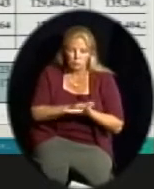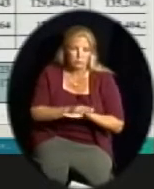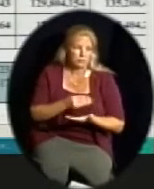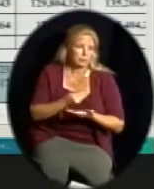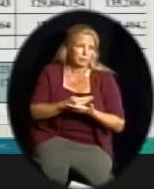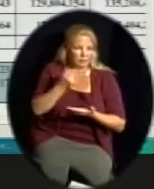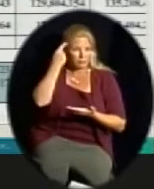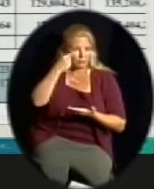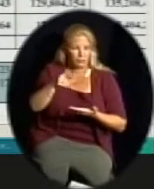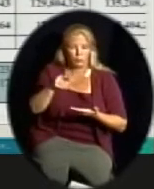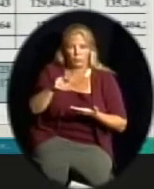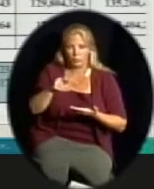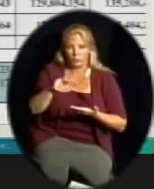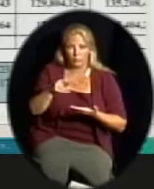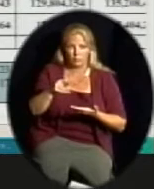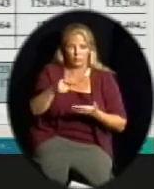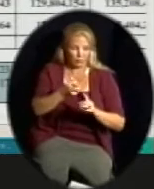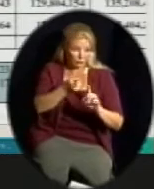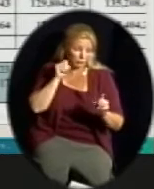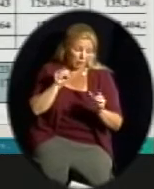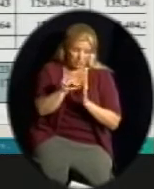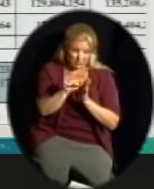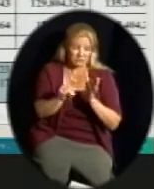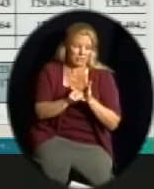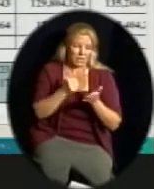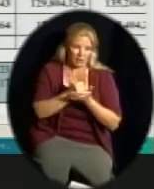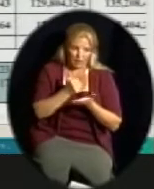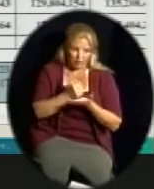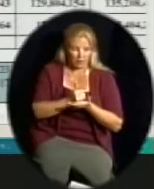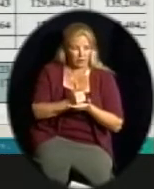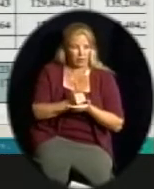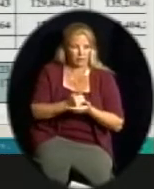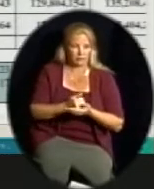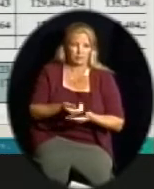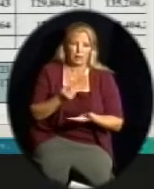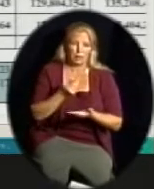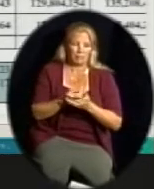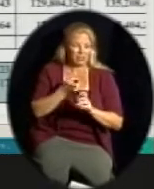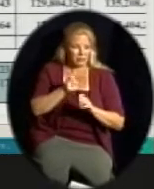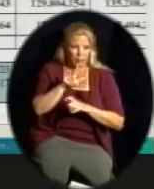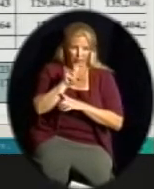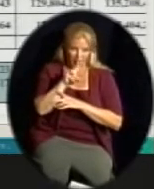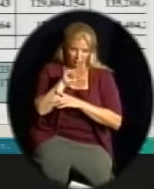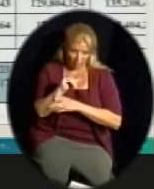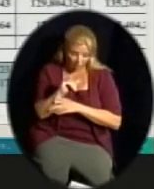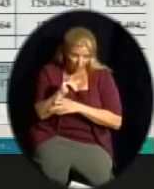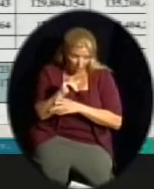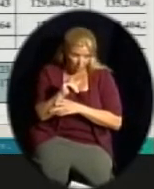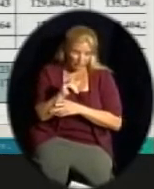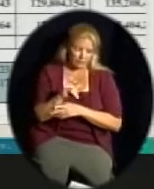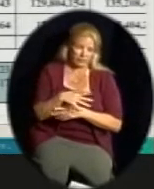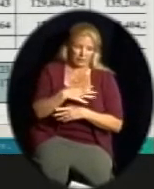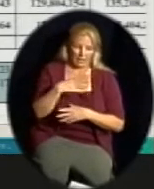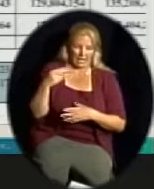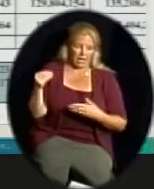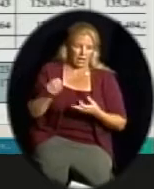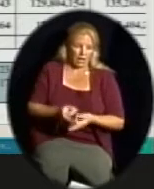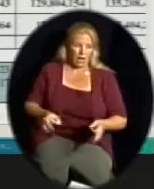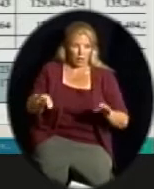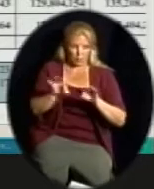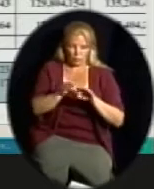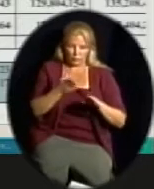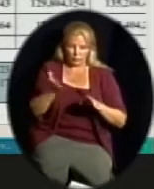state aid, the amount of levy, local option levy that the board has assigned in any particular year, and the other significant factor is the